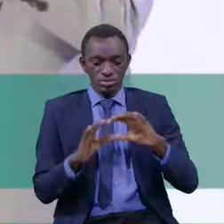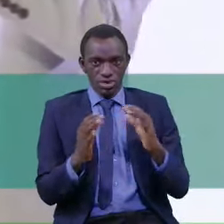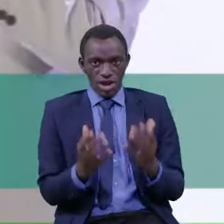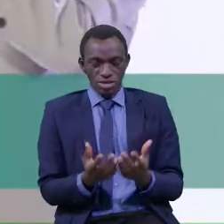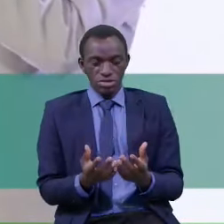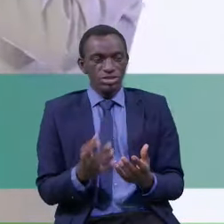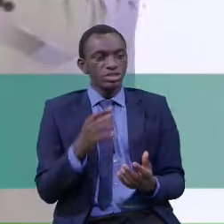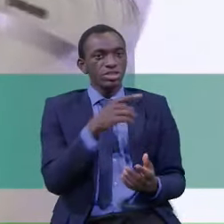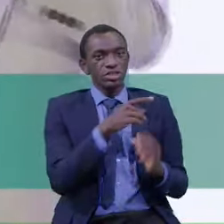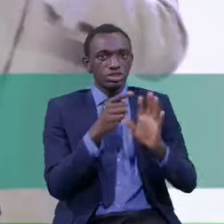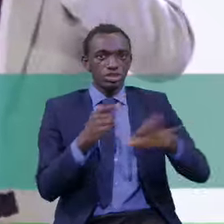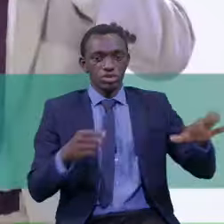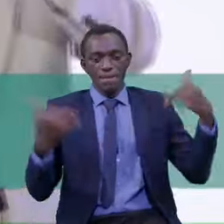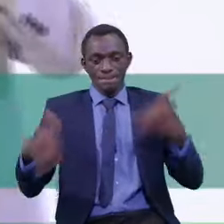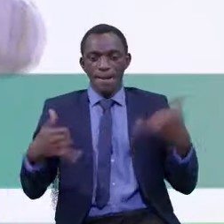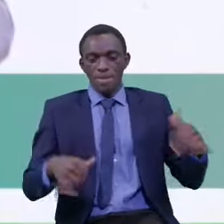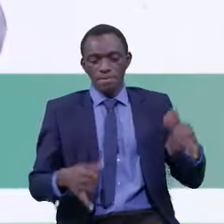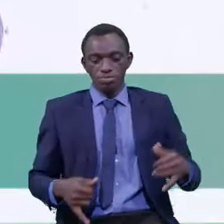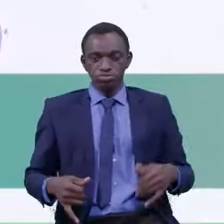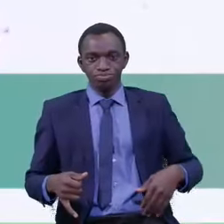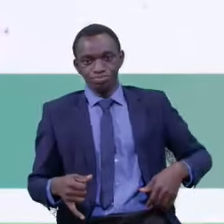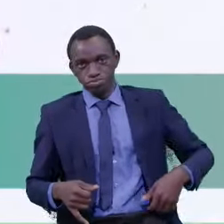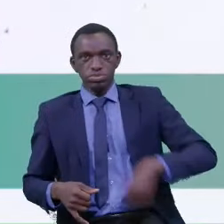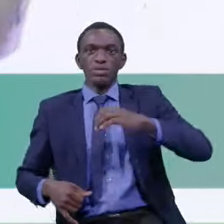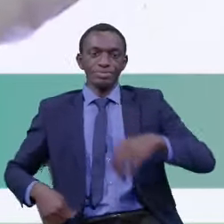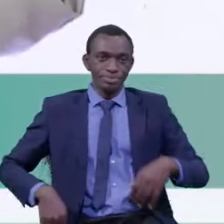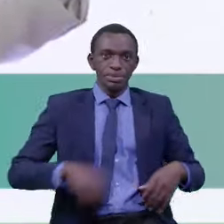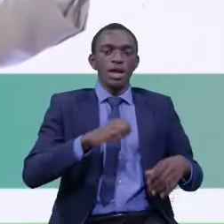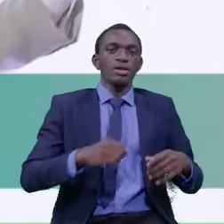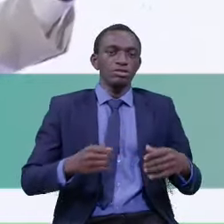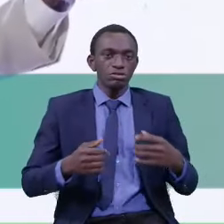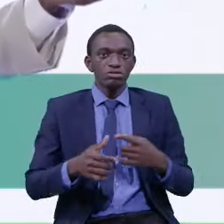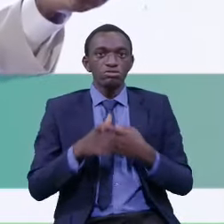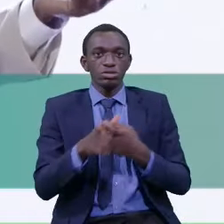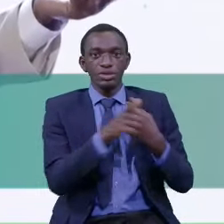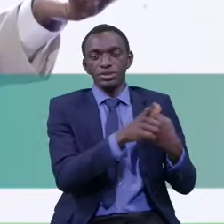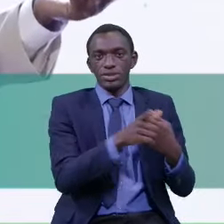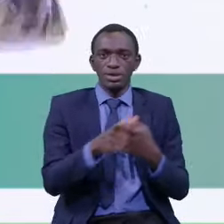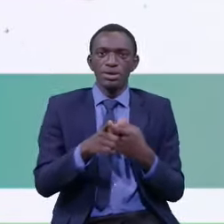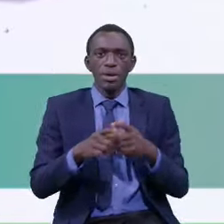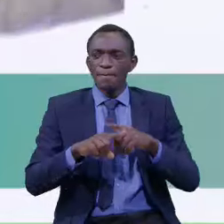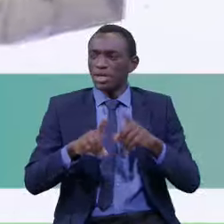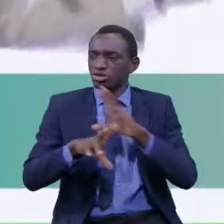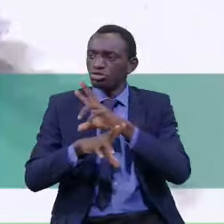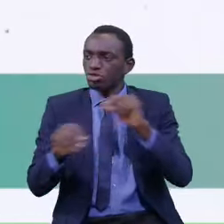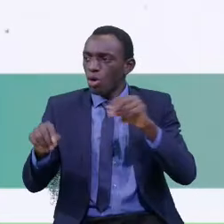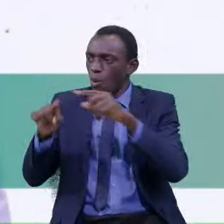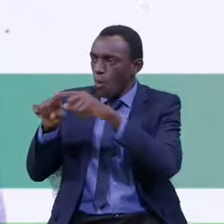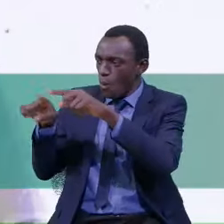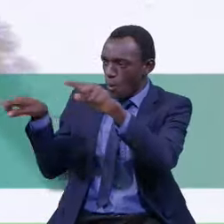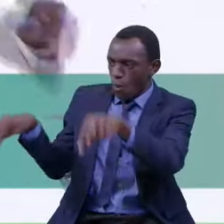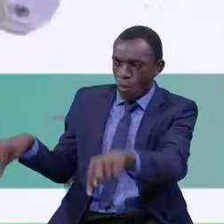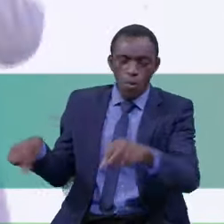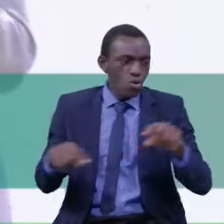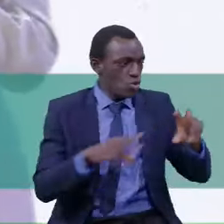they're playing and they're shouting and they're running, but there's no goal post. And because there's